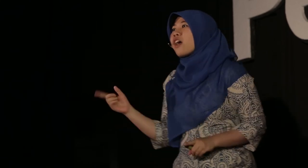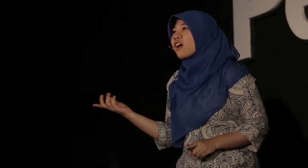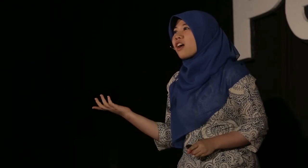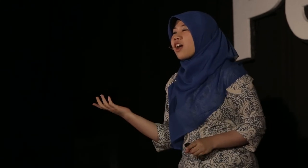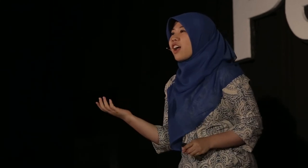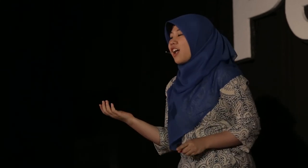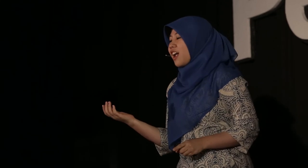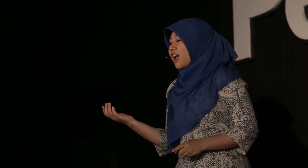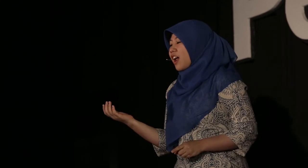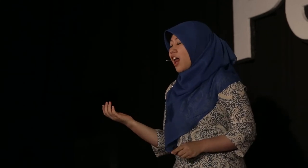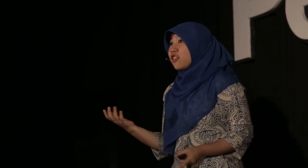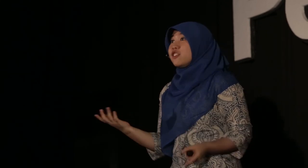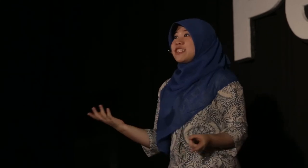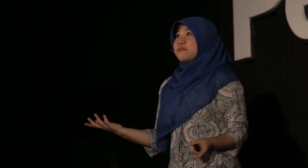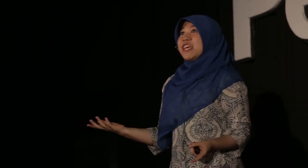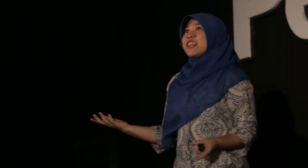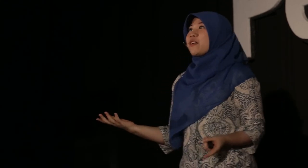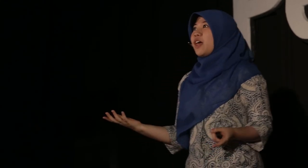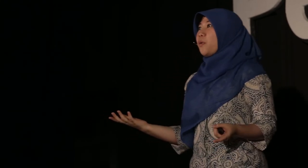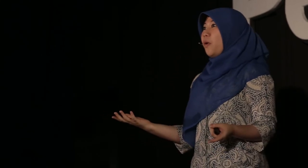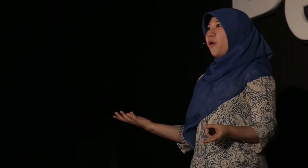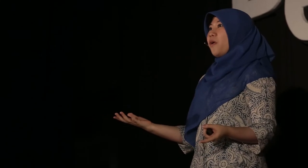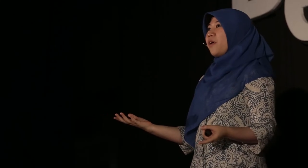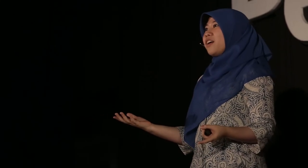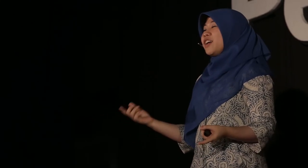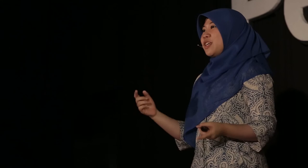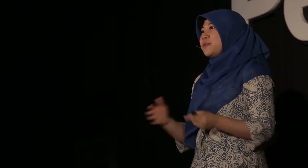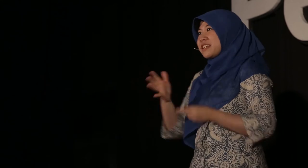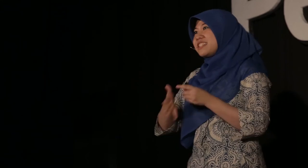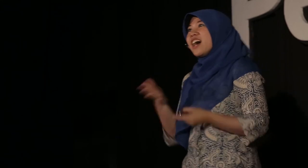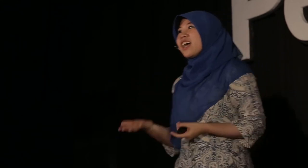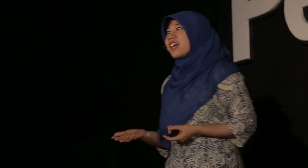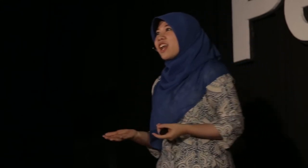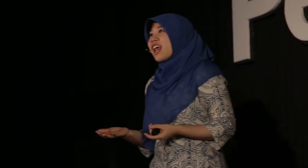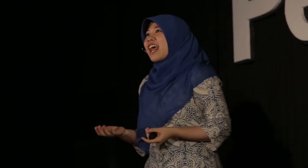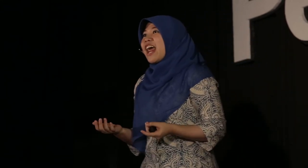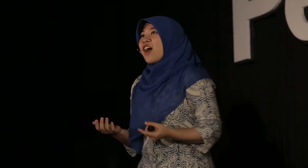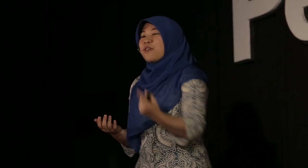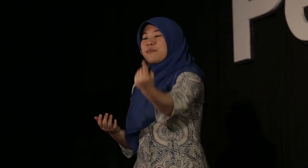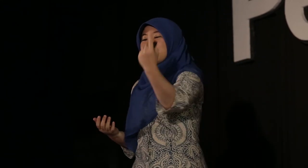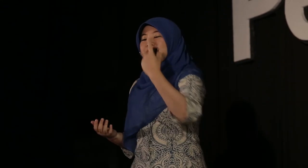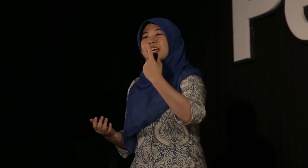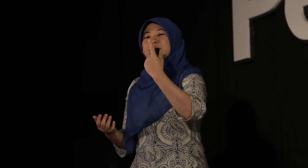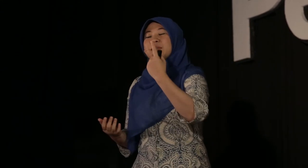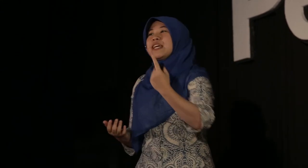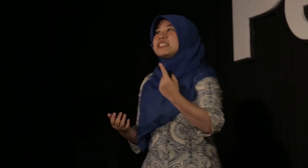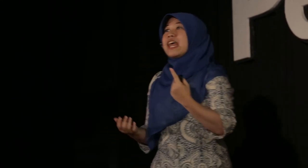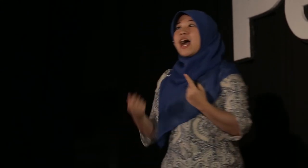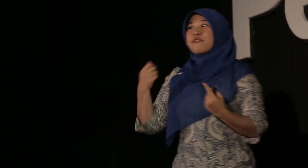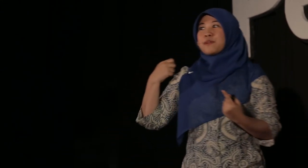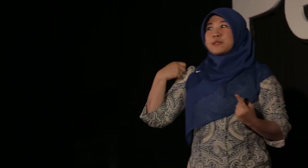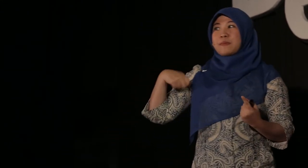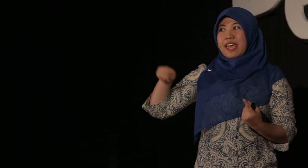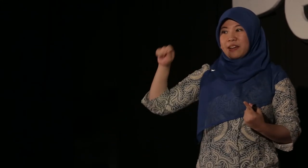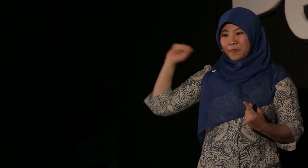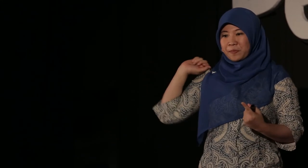where? And they looked at me and they were like, whoa, you can sign. One person come to me and said, I'm